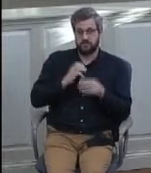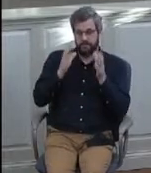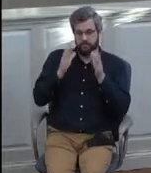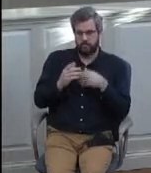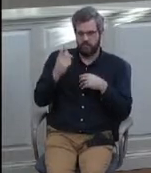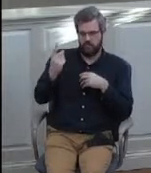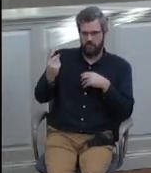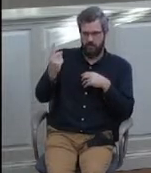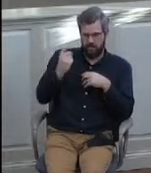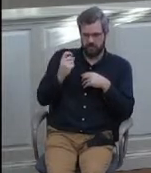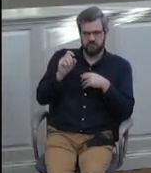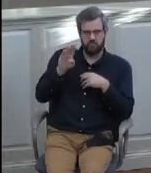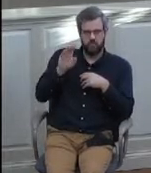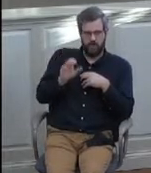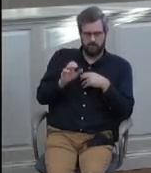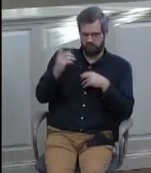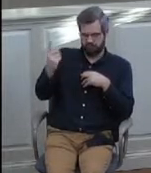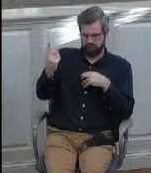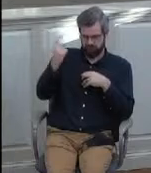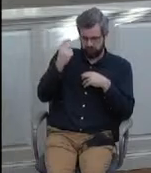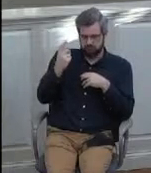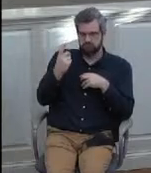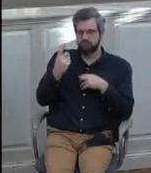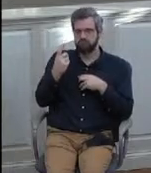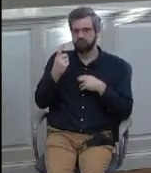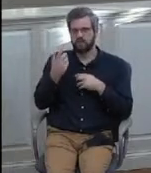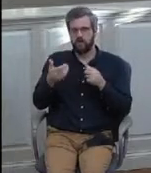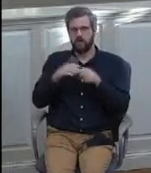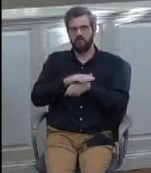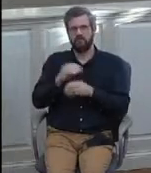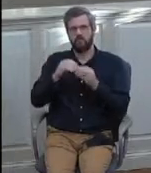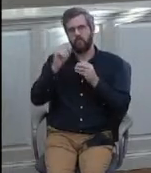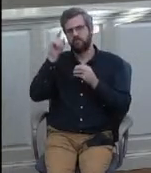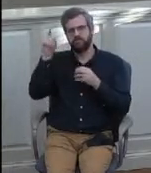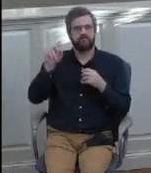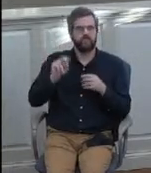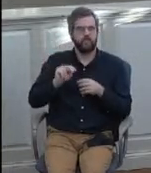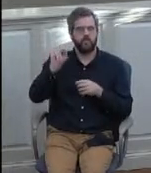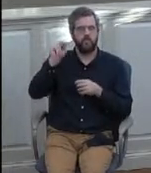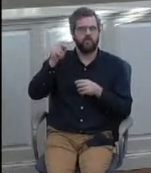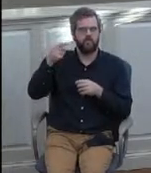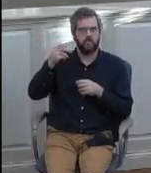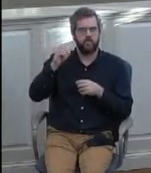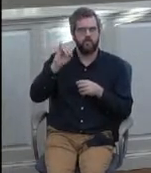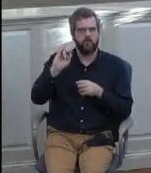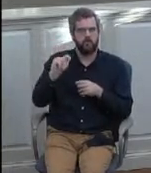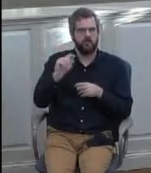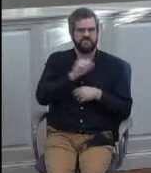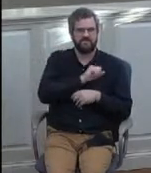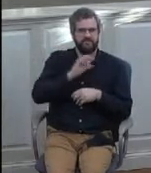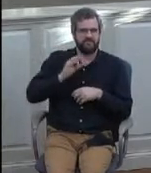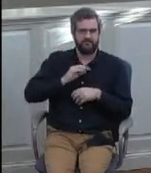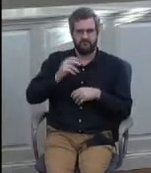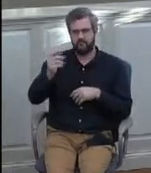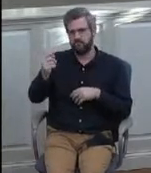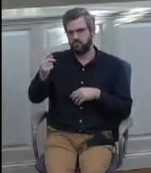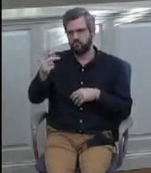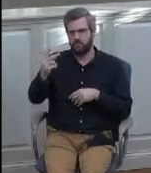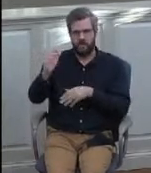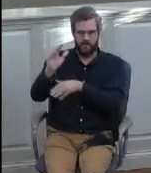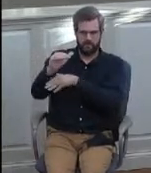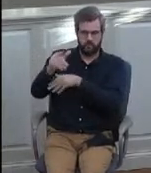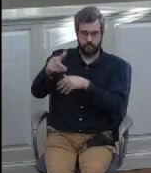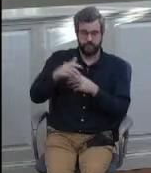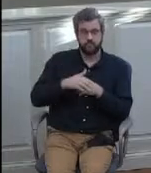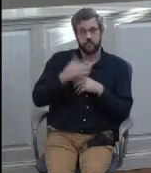us, or asked Bull County also to pick up some more of the North Point staff. So we're going to pick them up Thursday afternoon. And